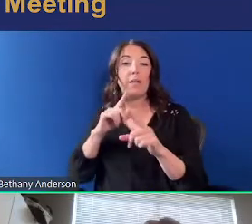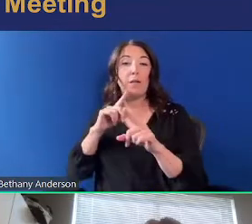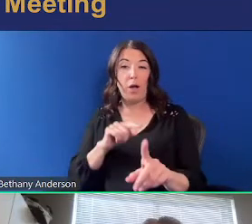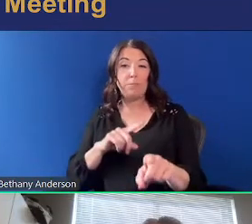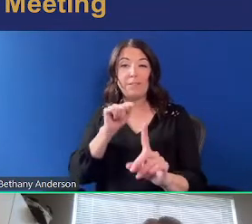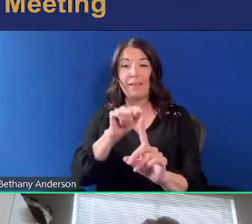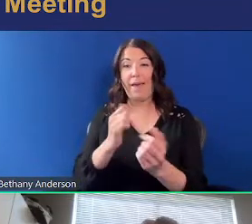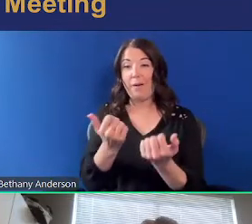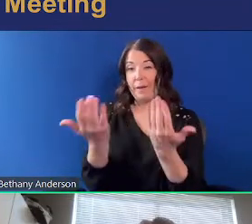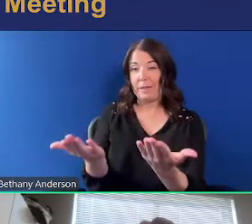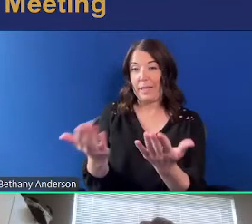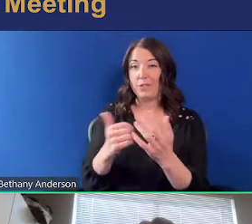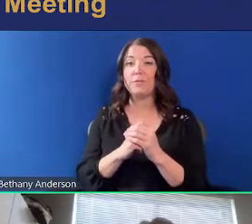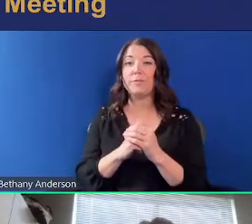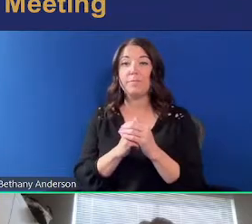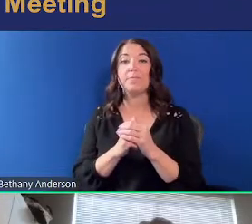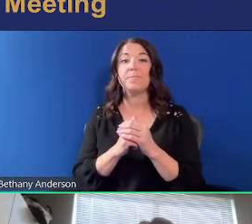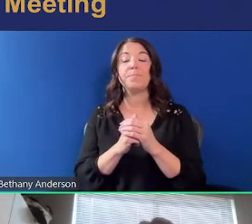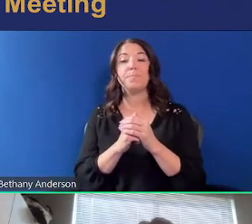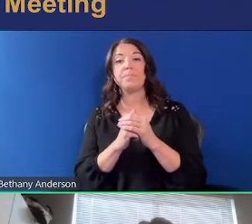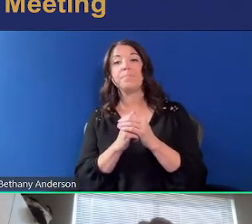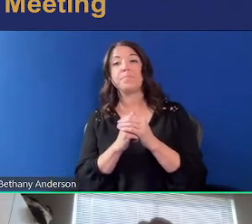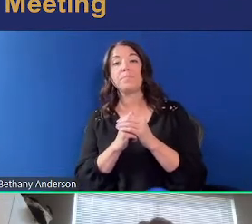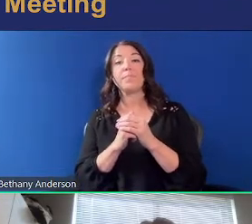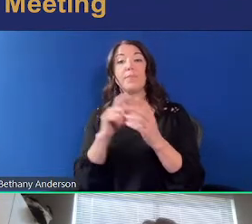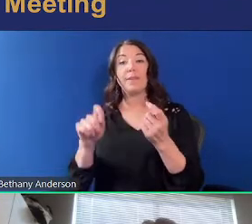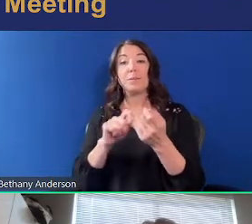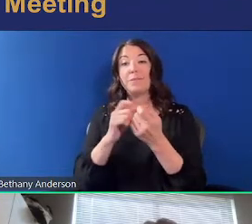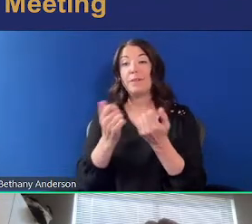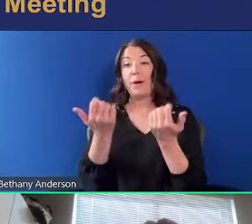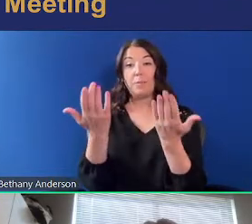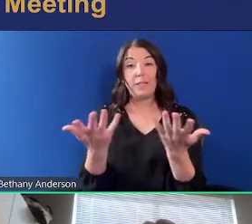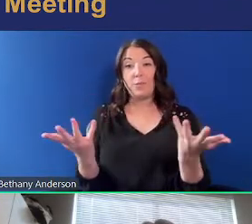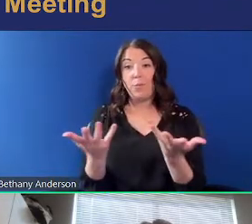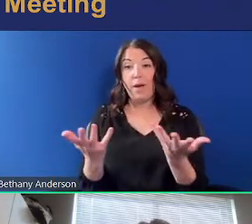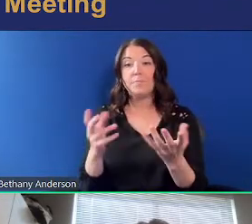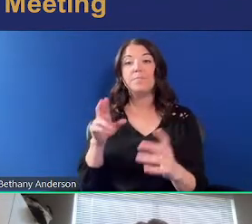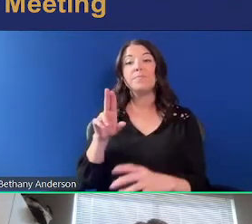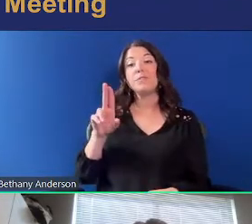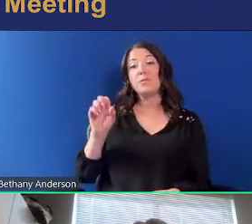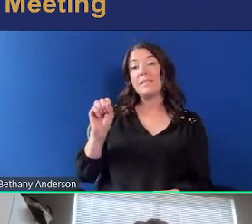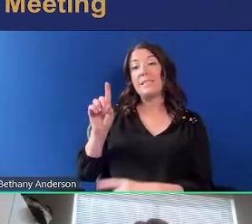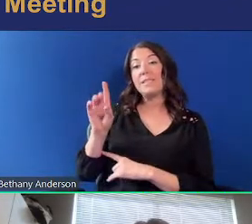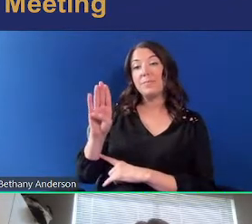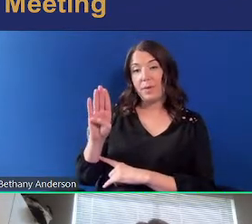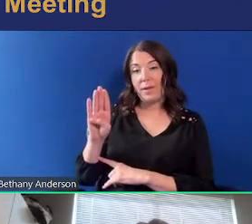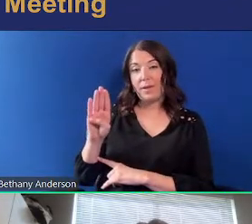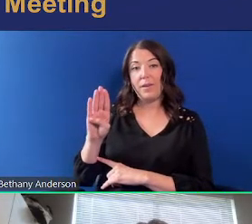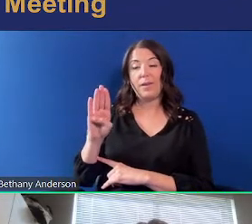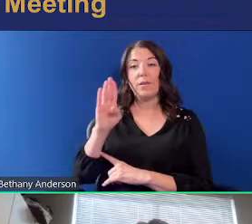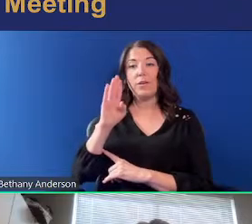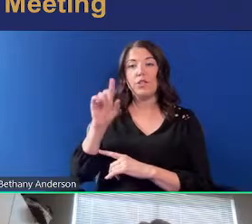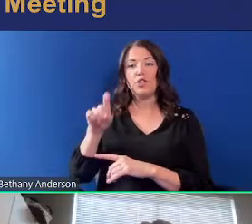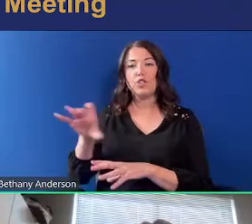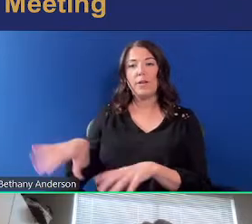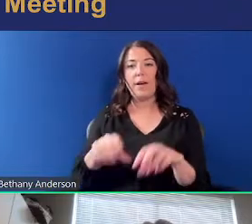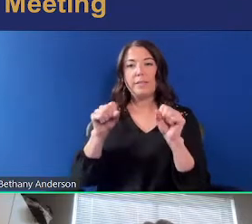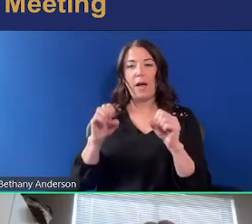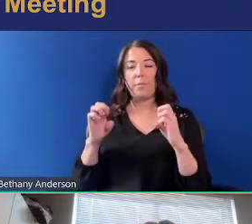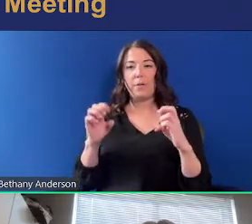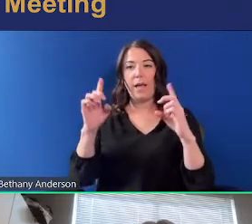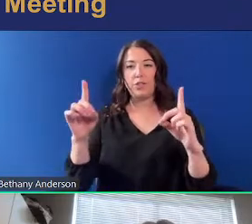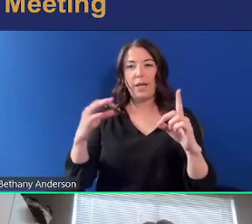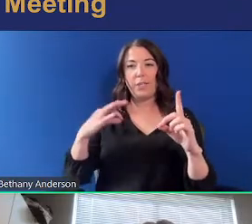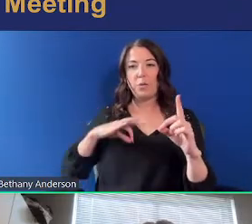recommendation. The specific recommendation was that the Utah Schools for the Deaf and the Blind should adopt an educational benefit